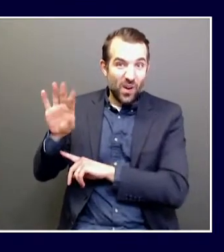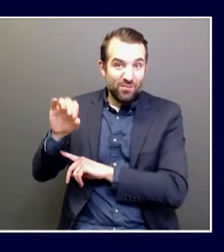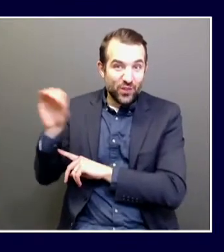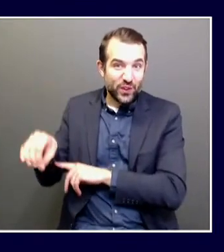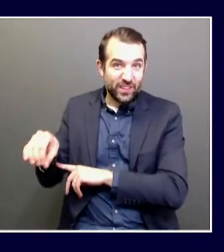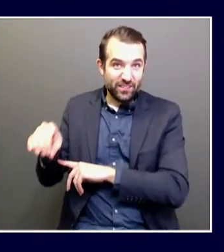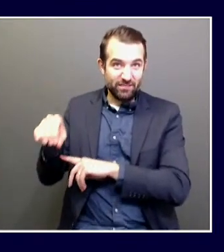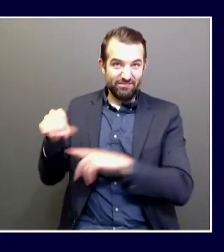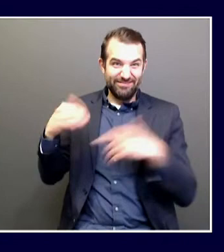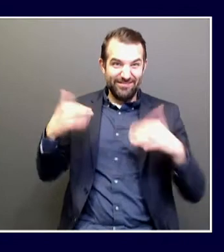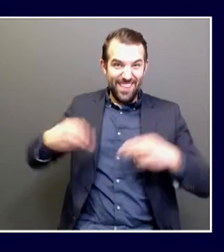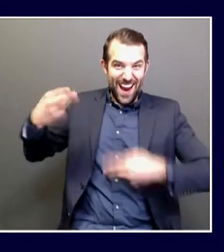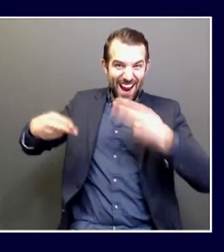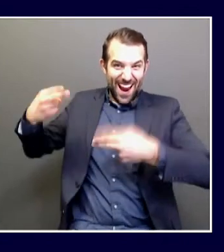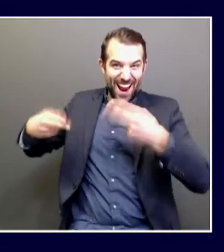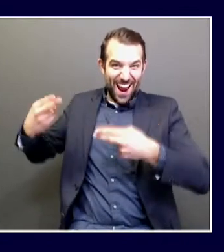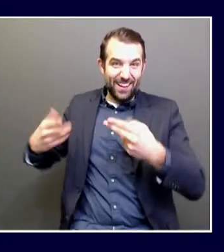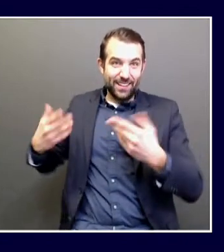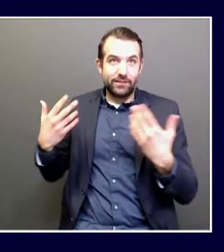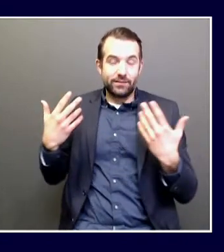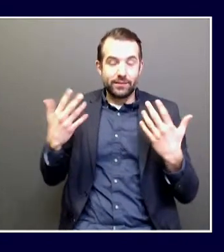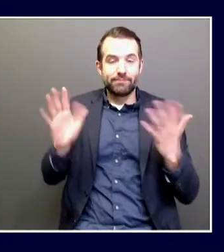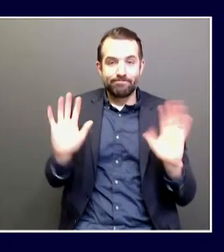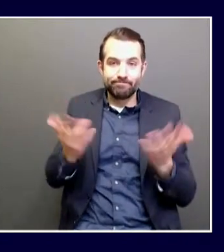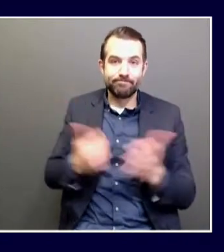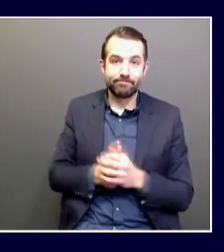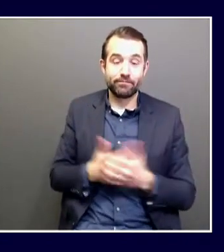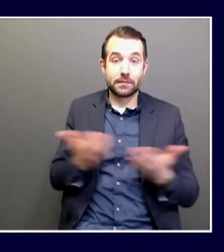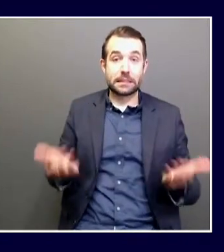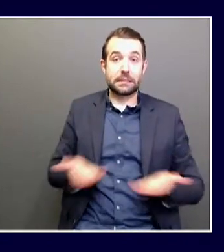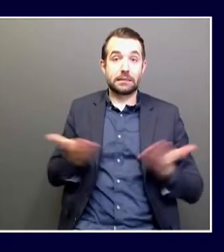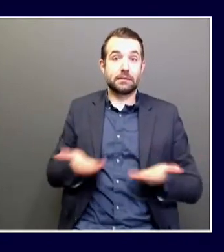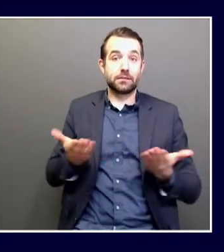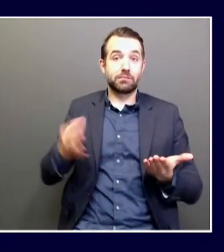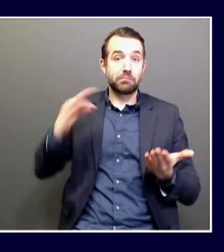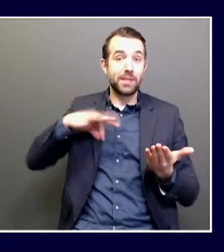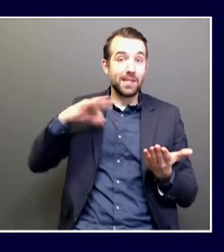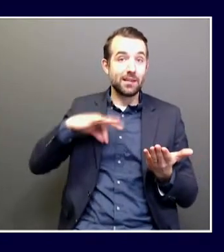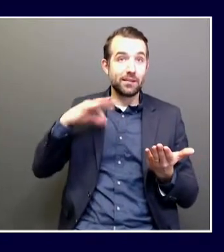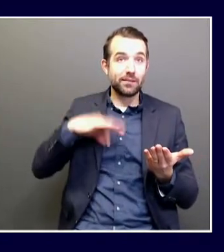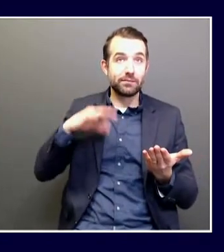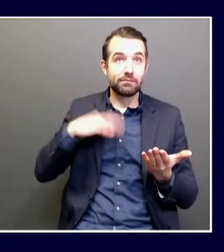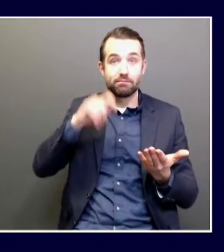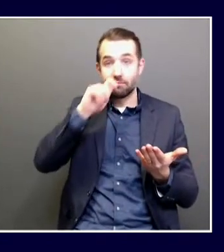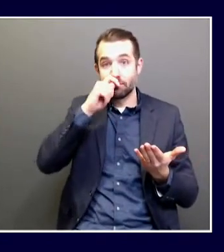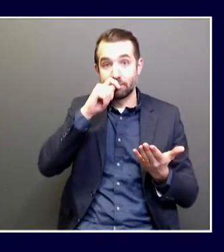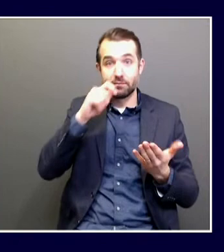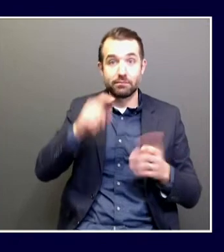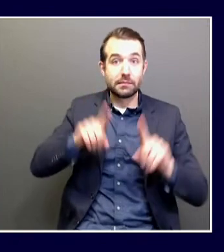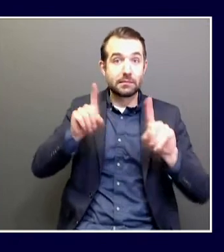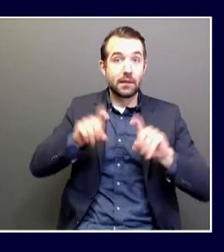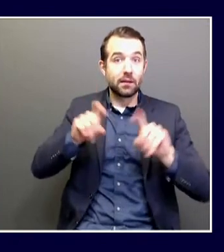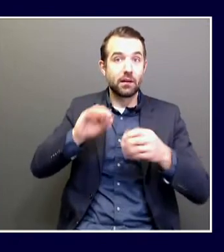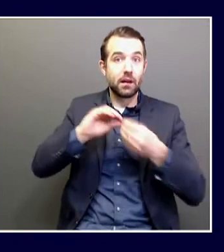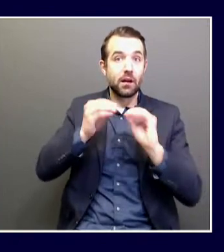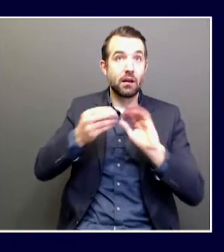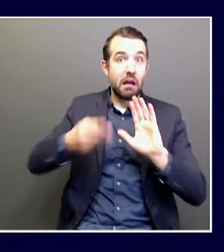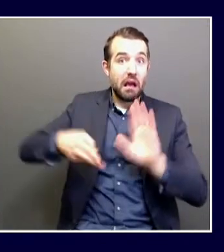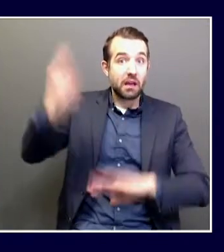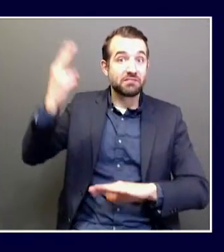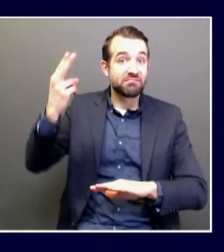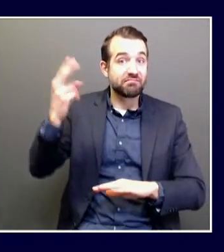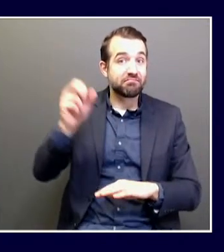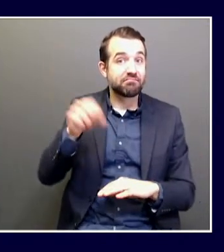numbers come at a time where, at least in Maine, testing volume remains high. For PCR tests, we are